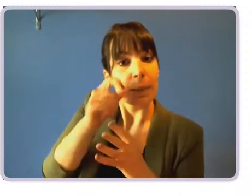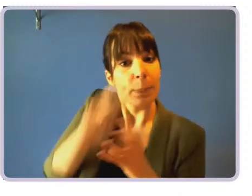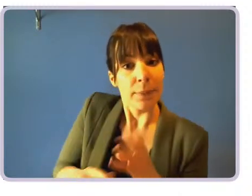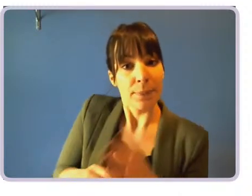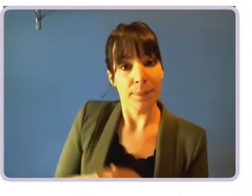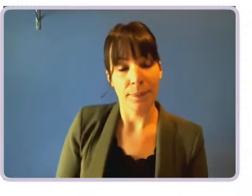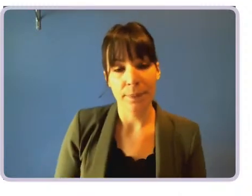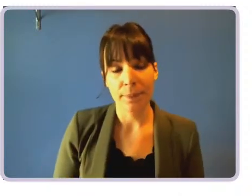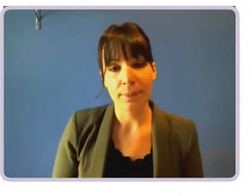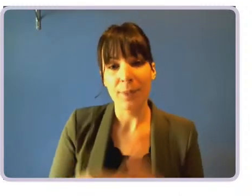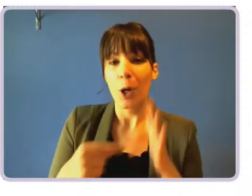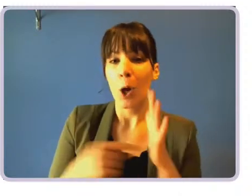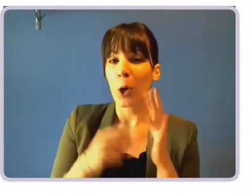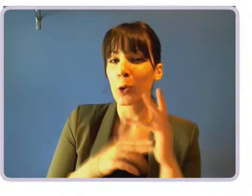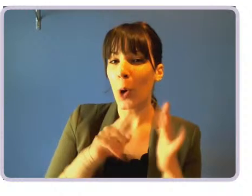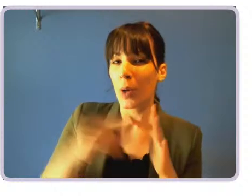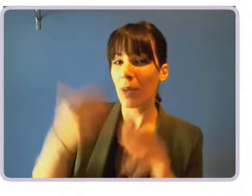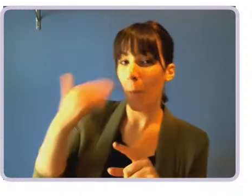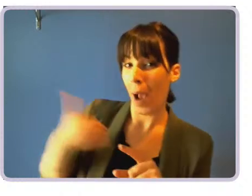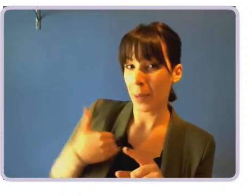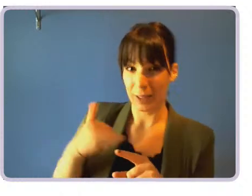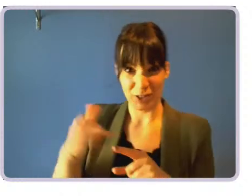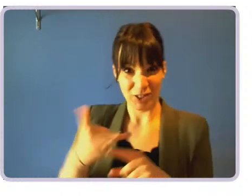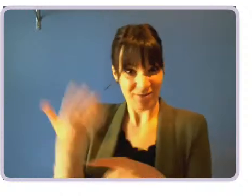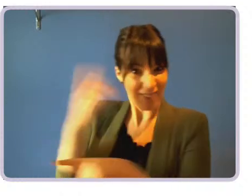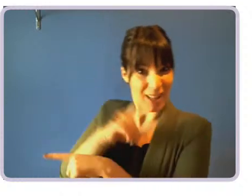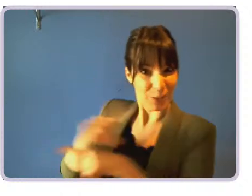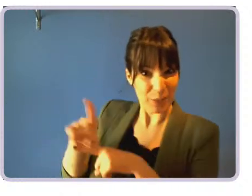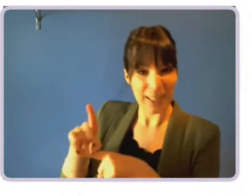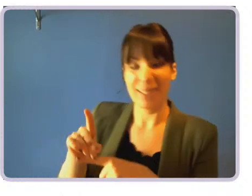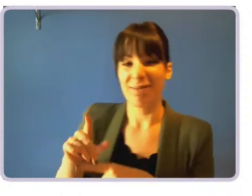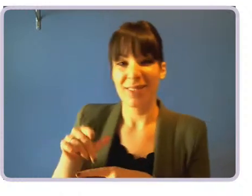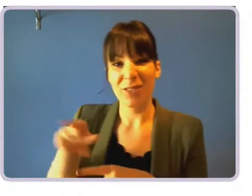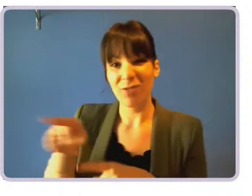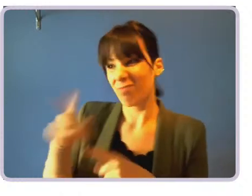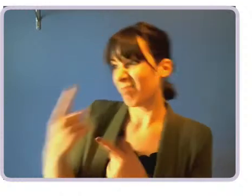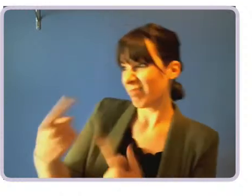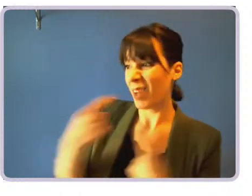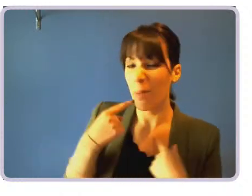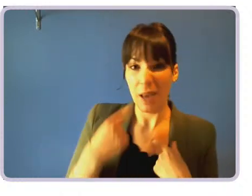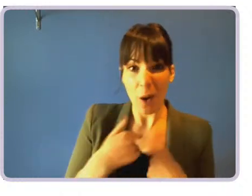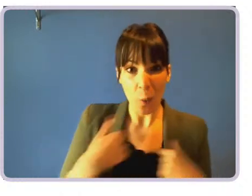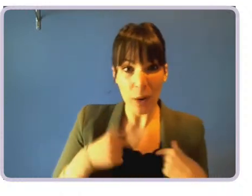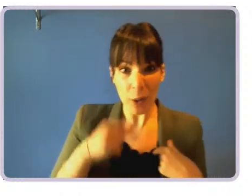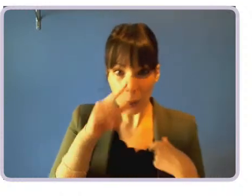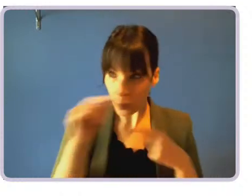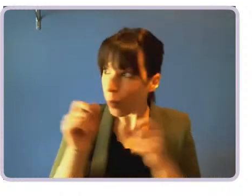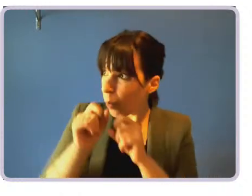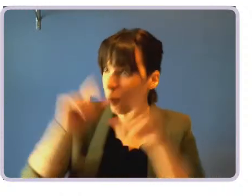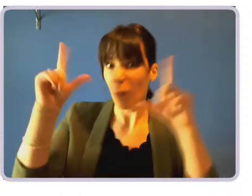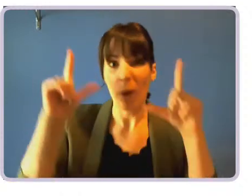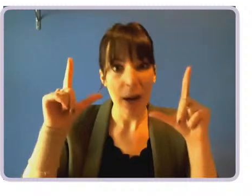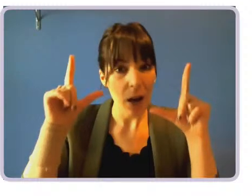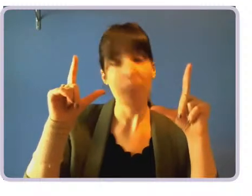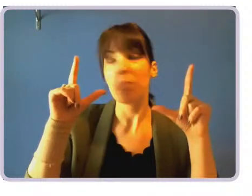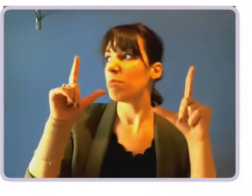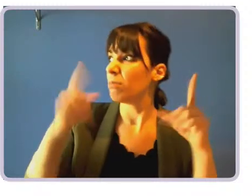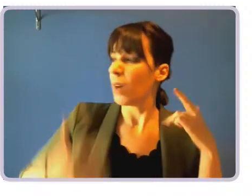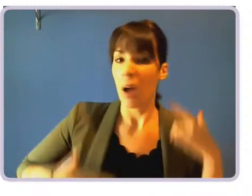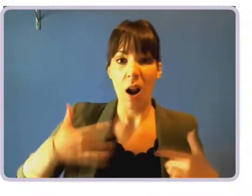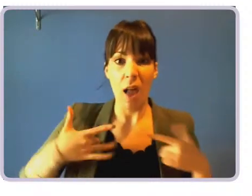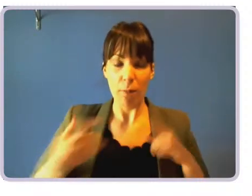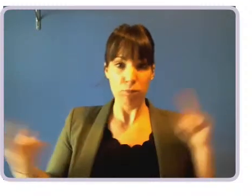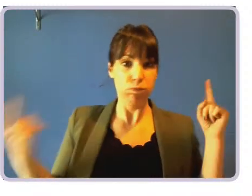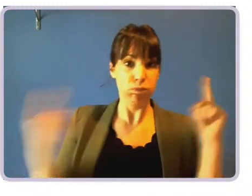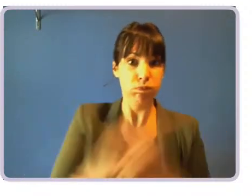Tony reminded me last week to recognise that we could wake up one day and our world could totally change with an unexpected diagnosis. This is